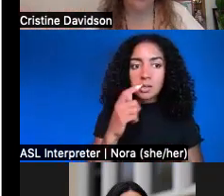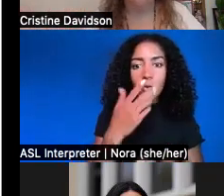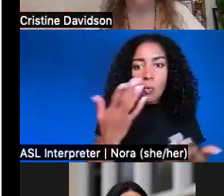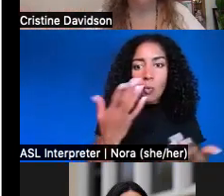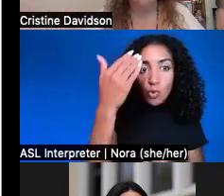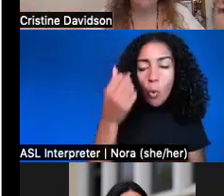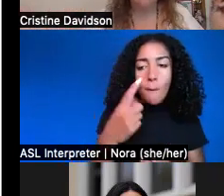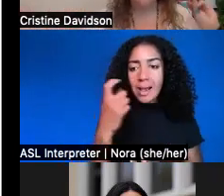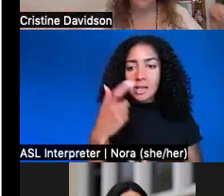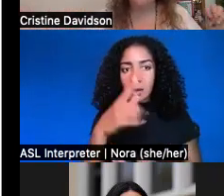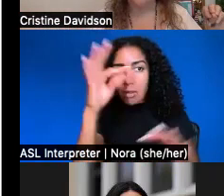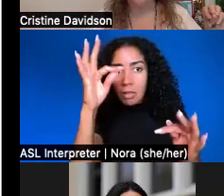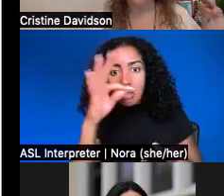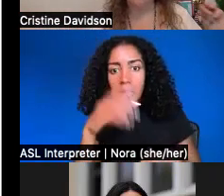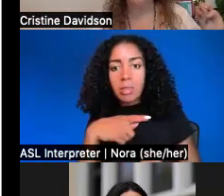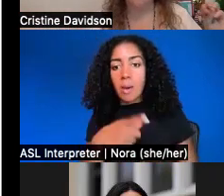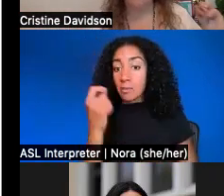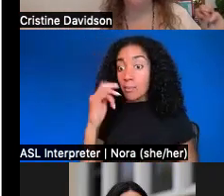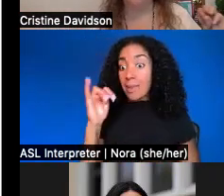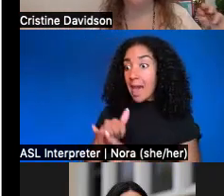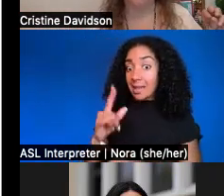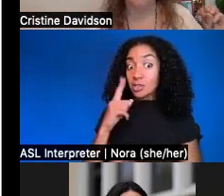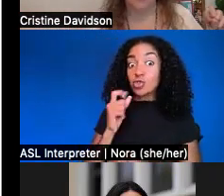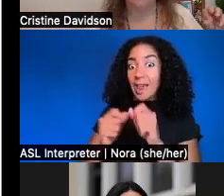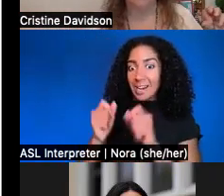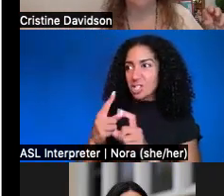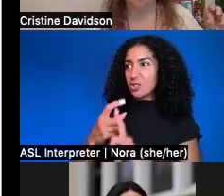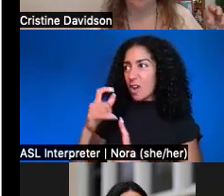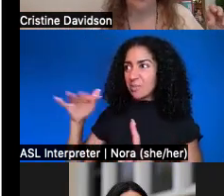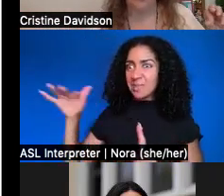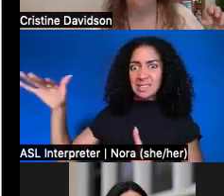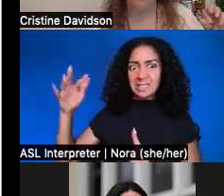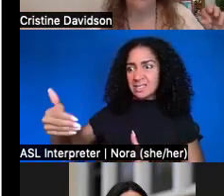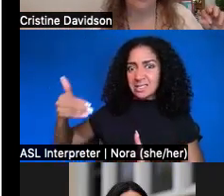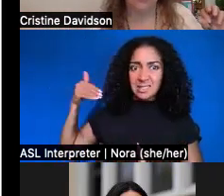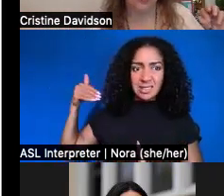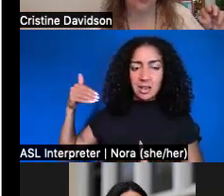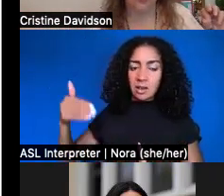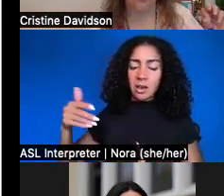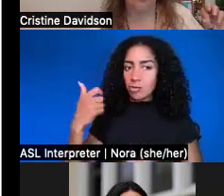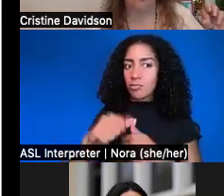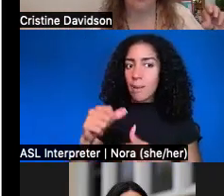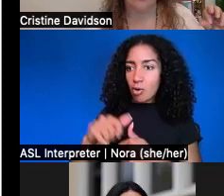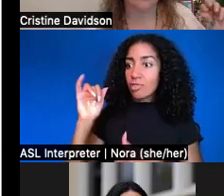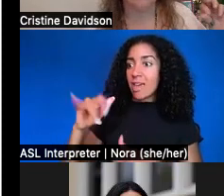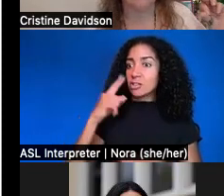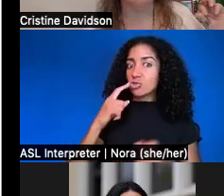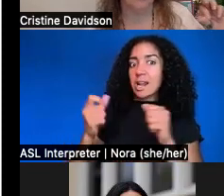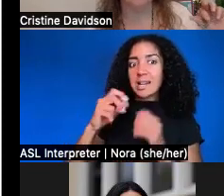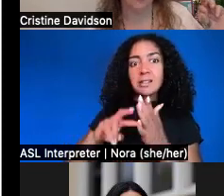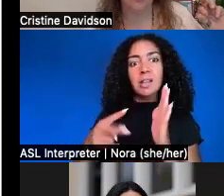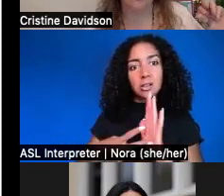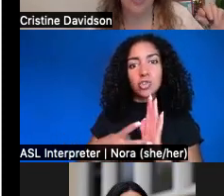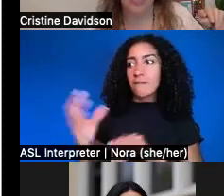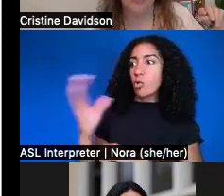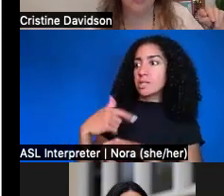know. But that is a tactic. We have to remember that that's a tactic, forcing us to divide. It's like a divide